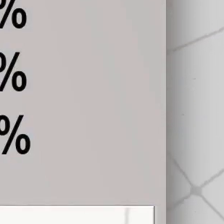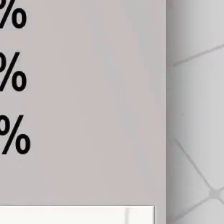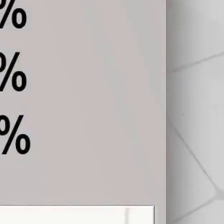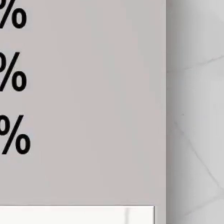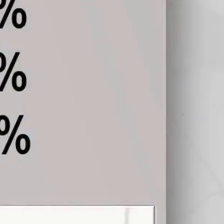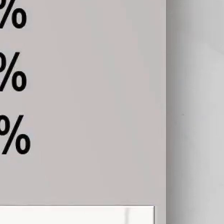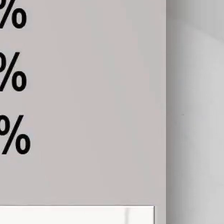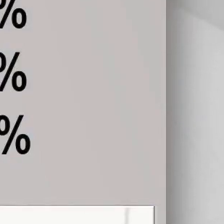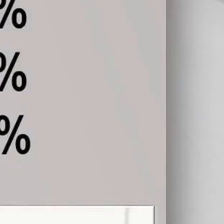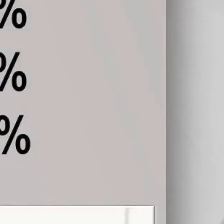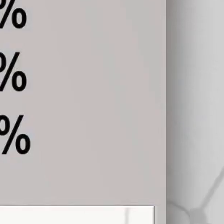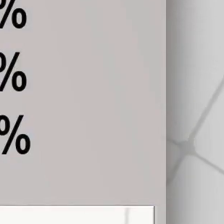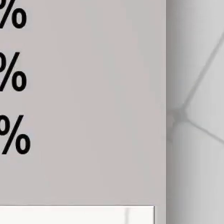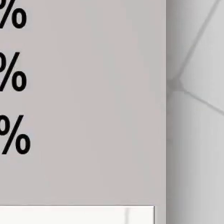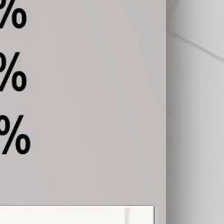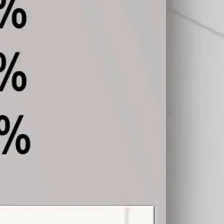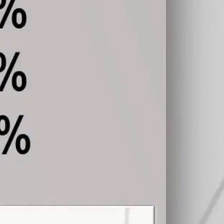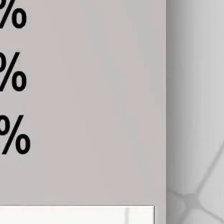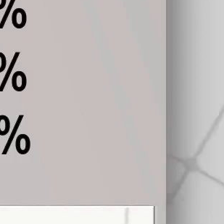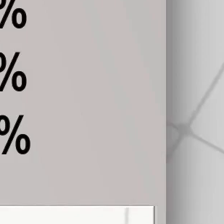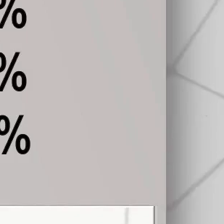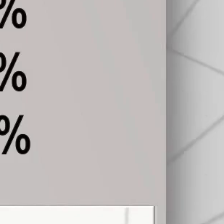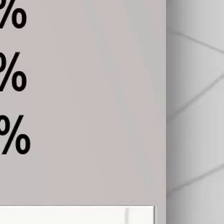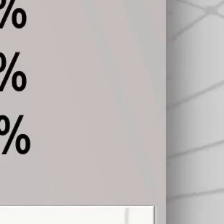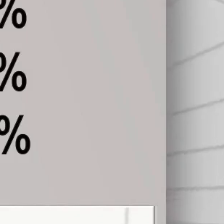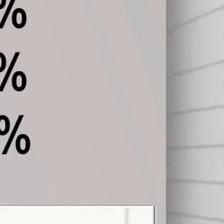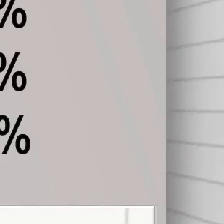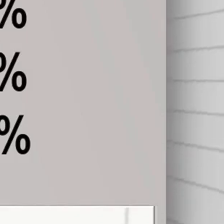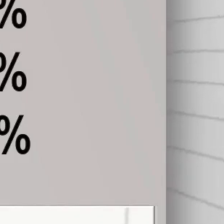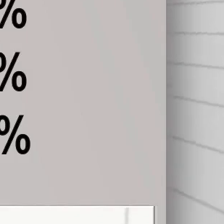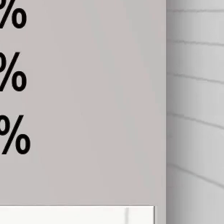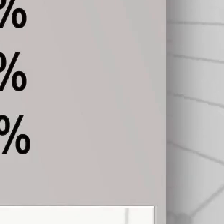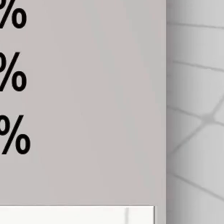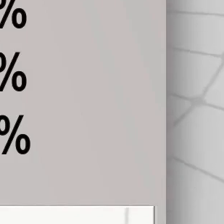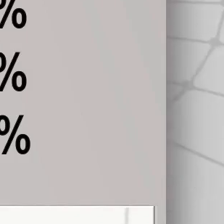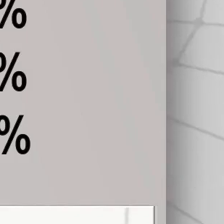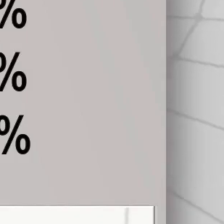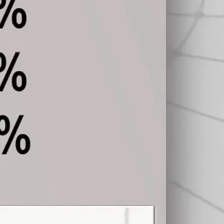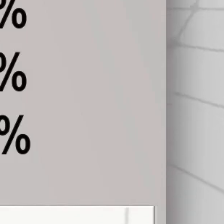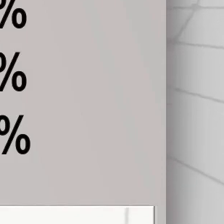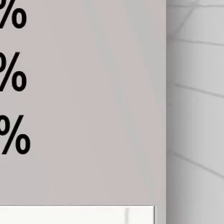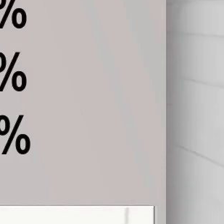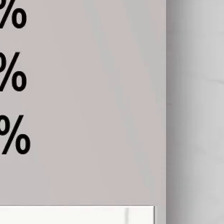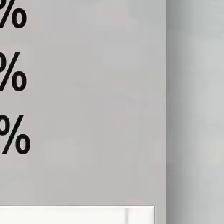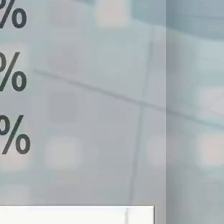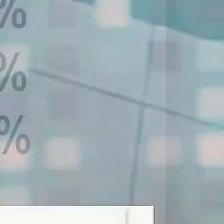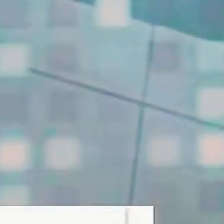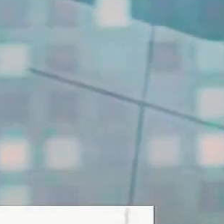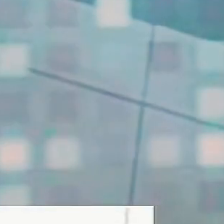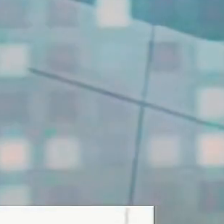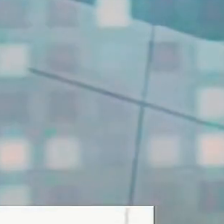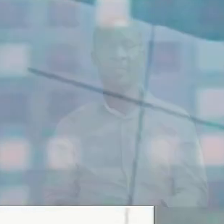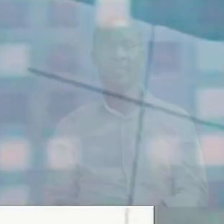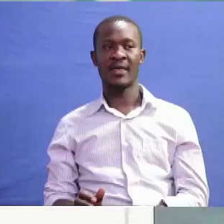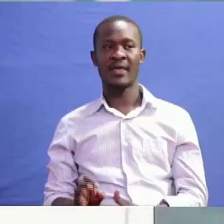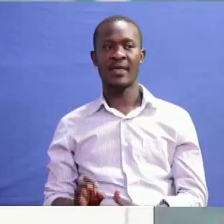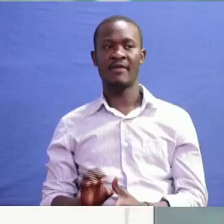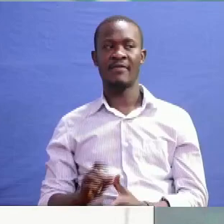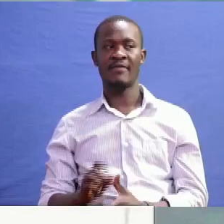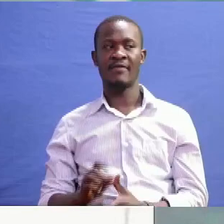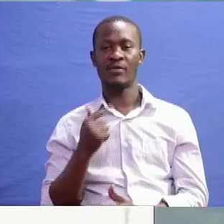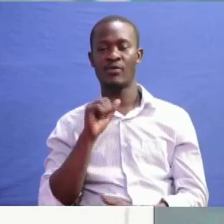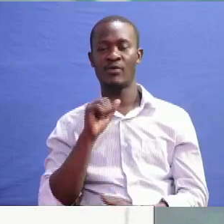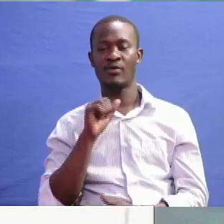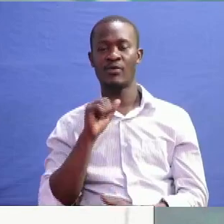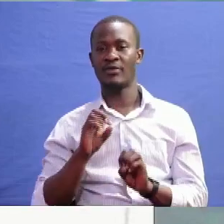about. Okay. However, even with that, nobody is going to be left behind. Even the ones who are less needy, even the ones who are able, so